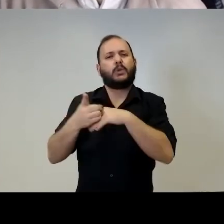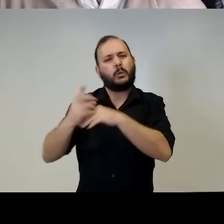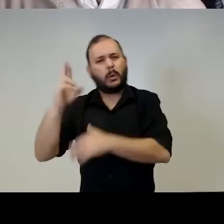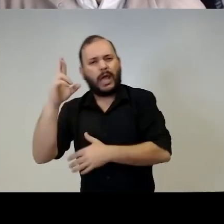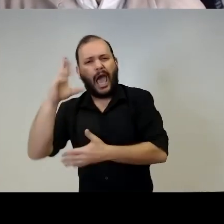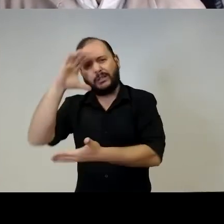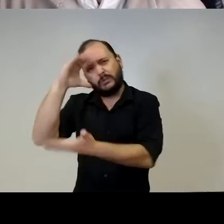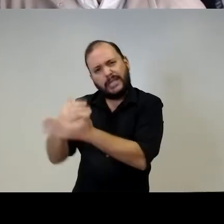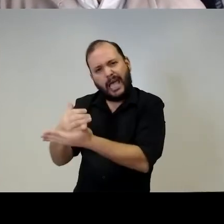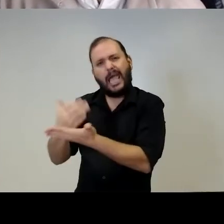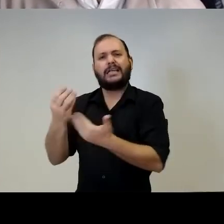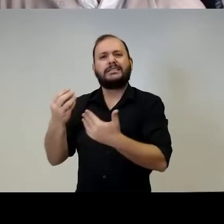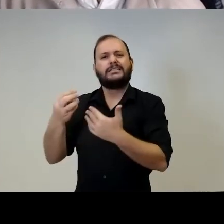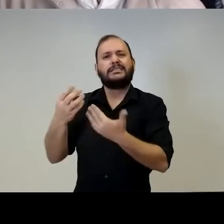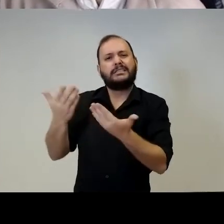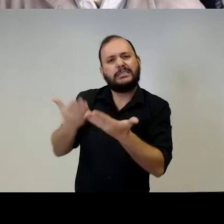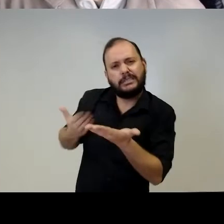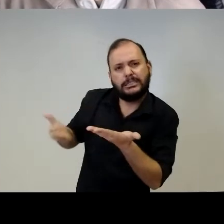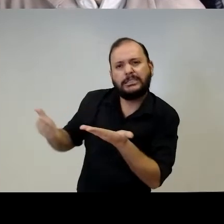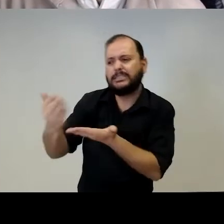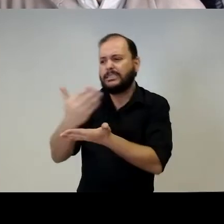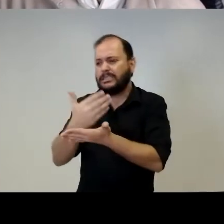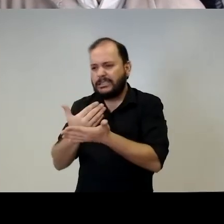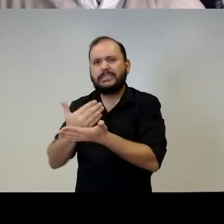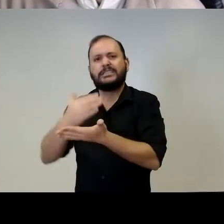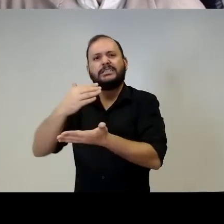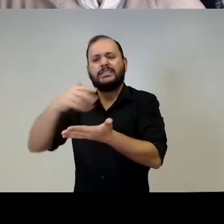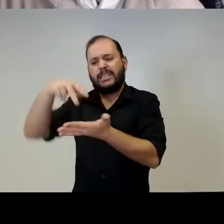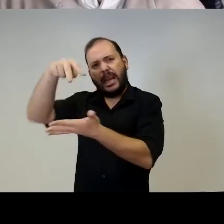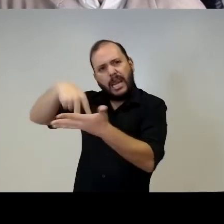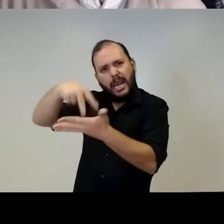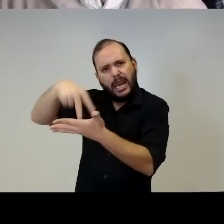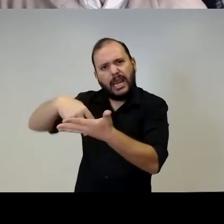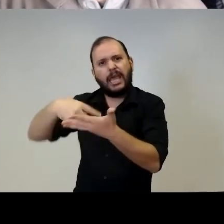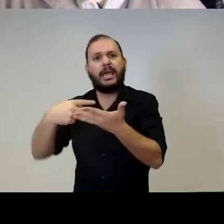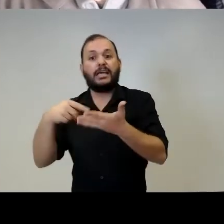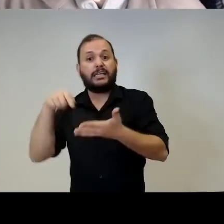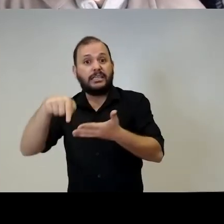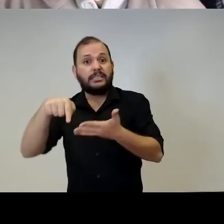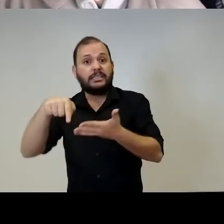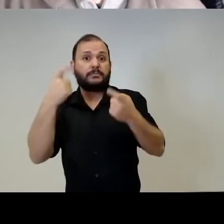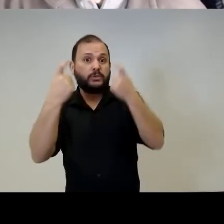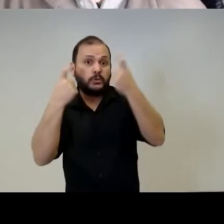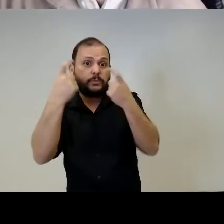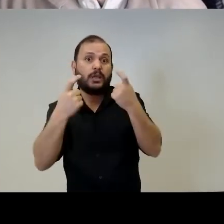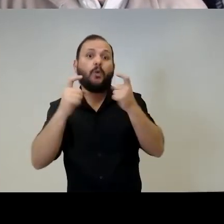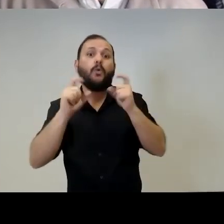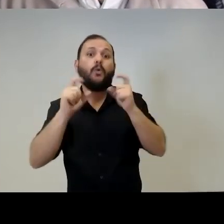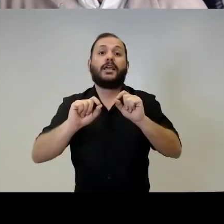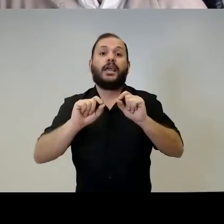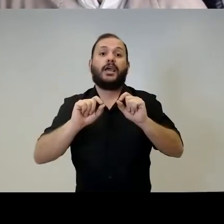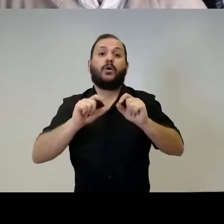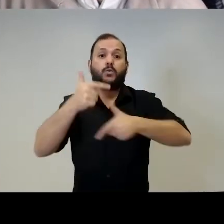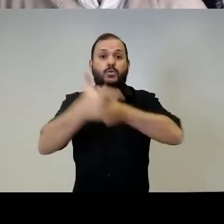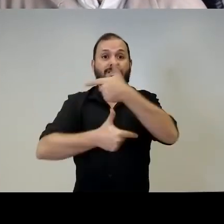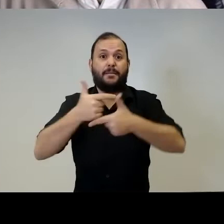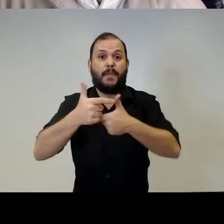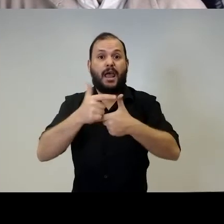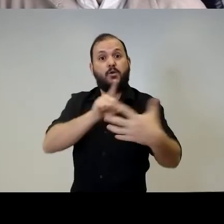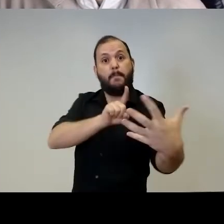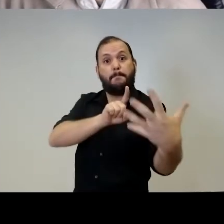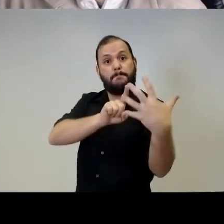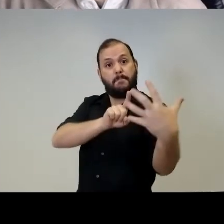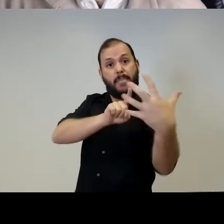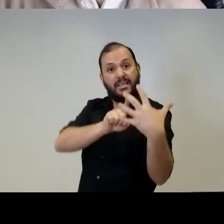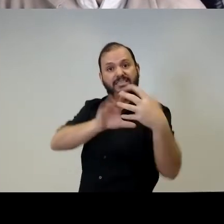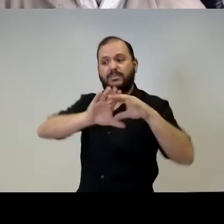they believe they are there to serve the deaf community and oppressed community. So these